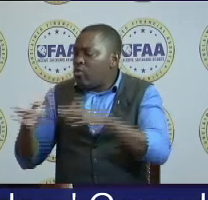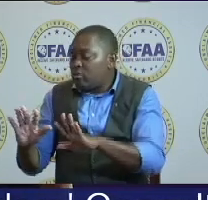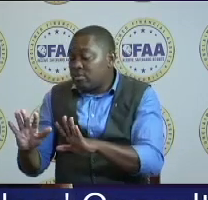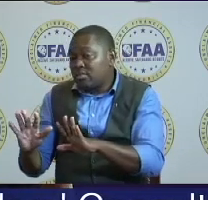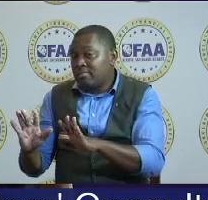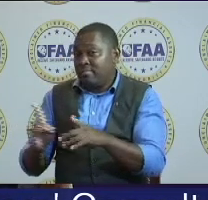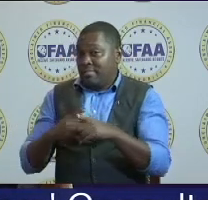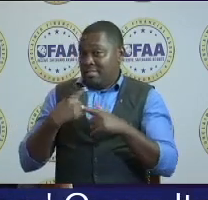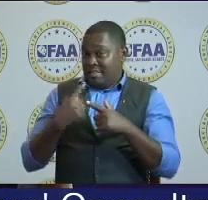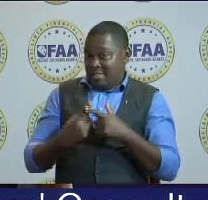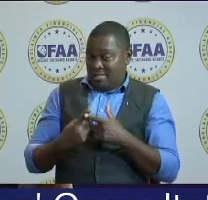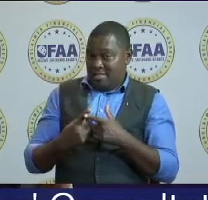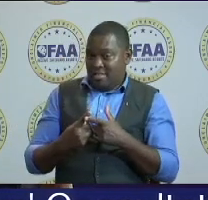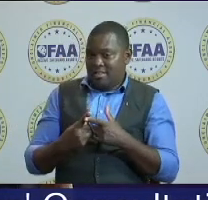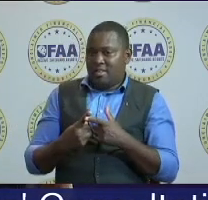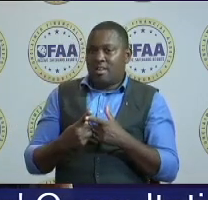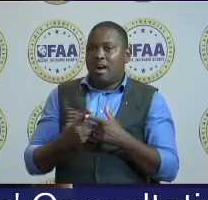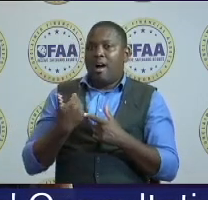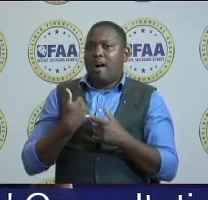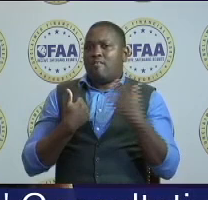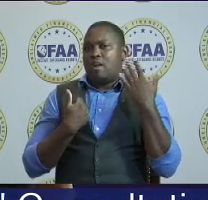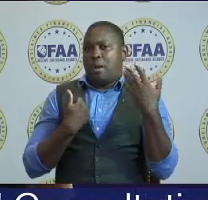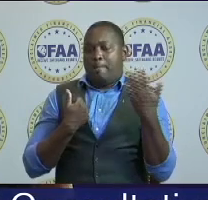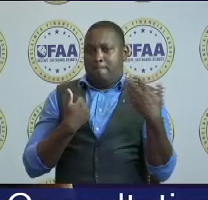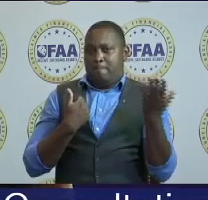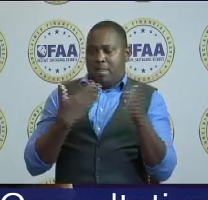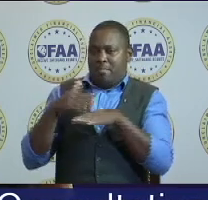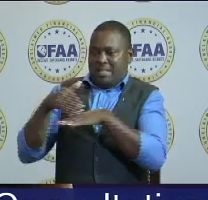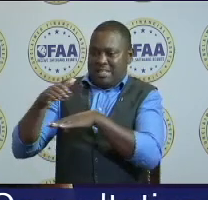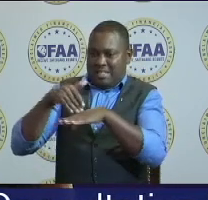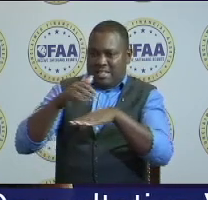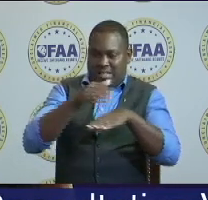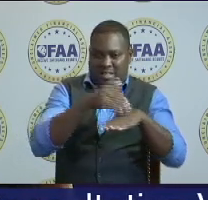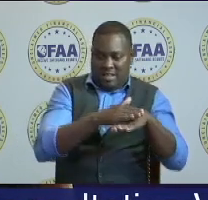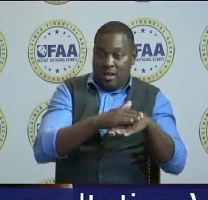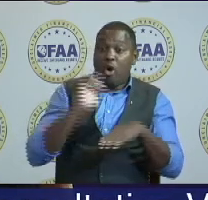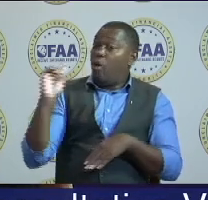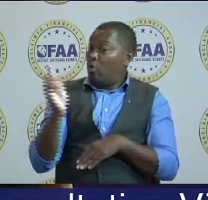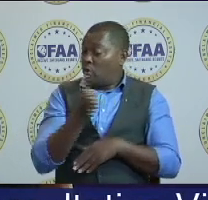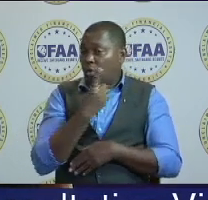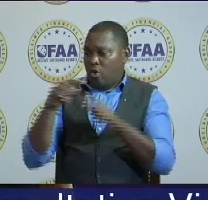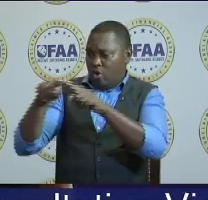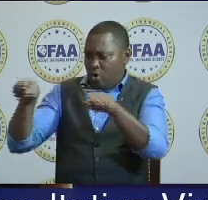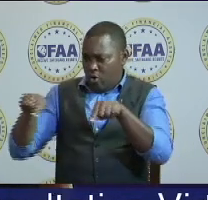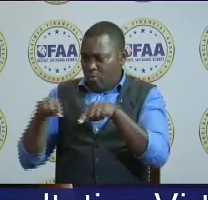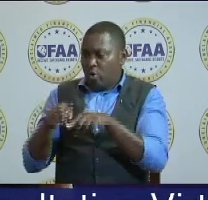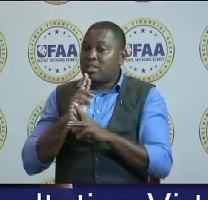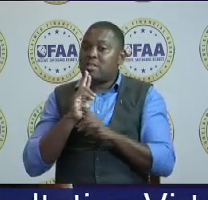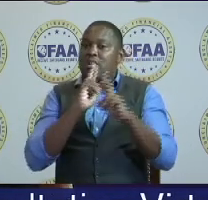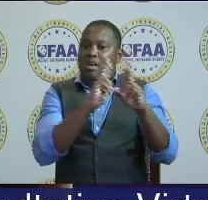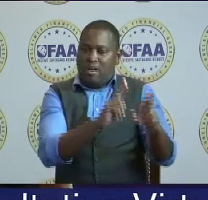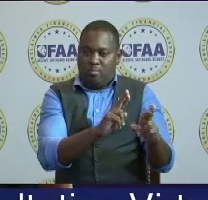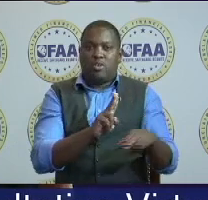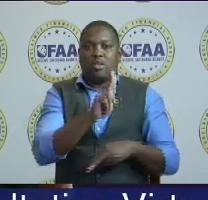Now then, due to this circular from CBK, all those boxes that have been reported to the authority